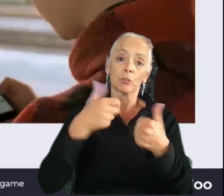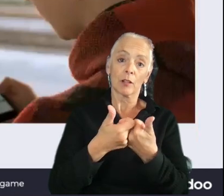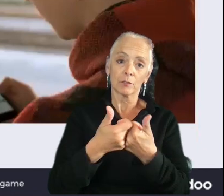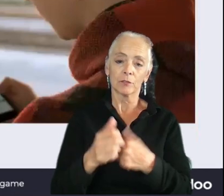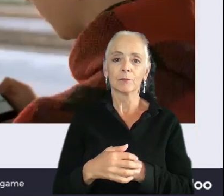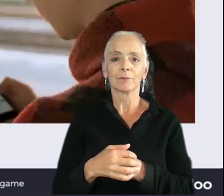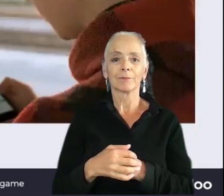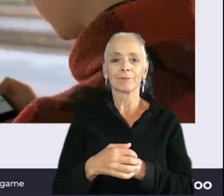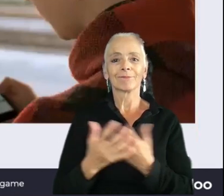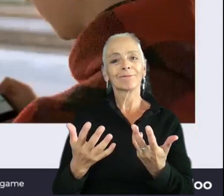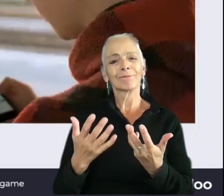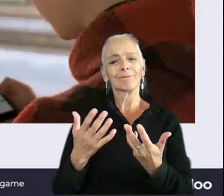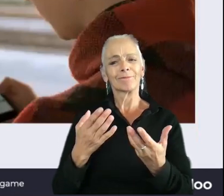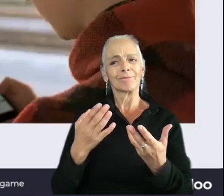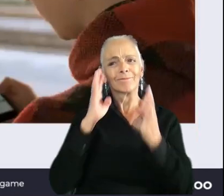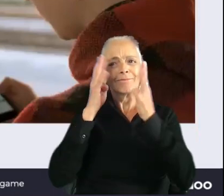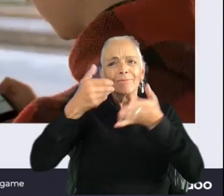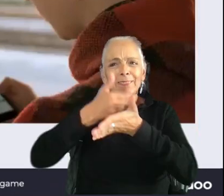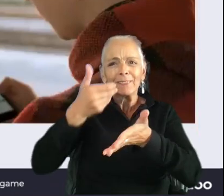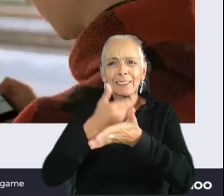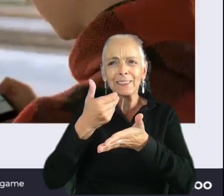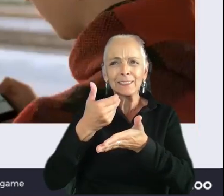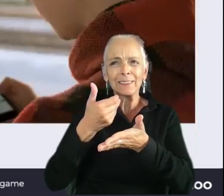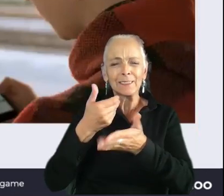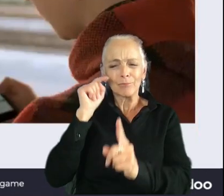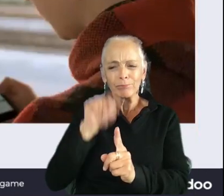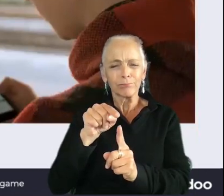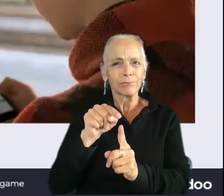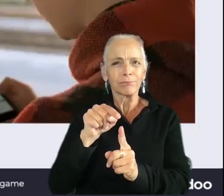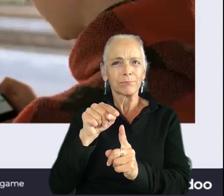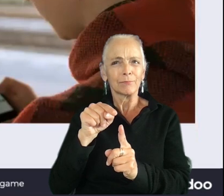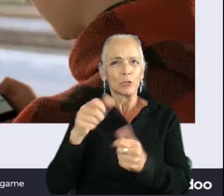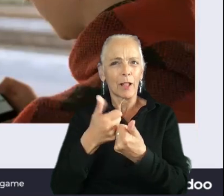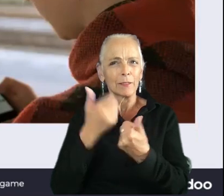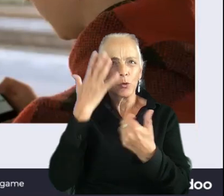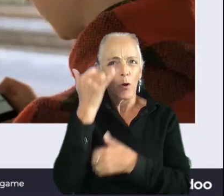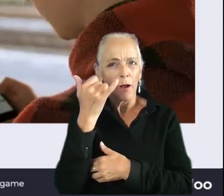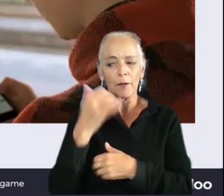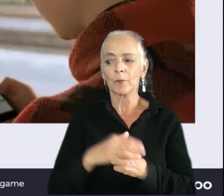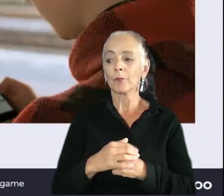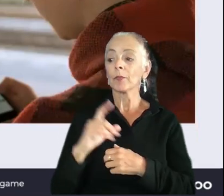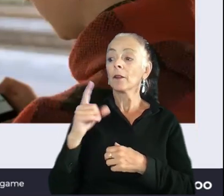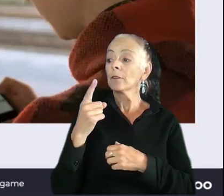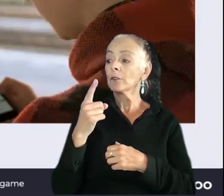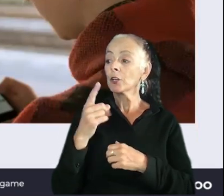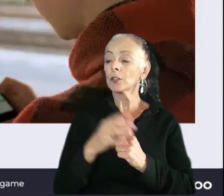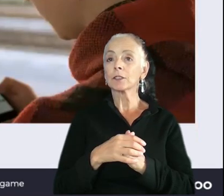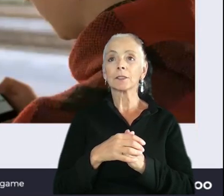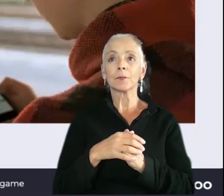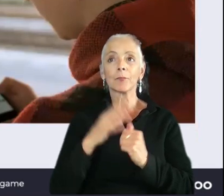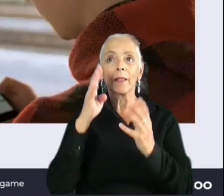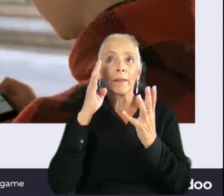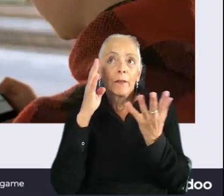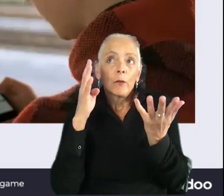So why is innovation in the mobile market particularly a challenge? So first off, how much innovation a player will be